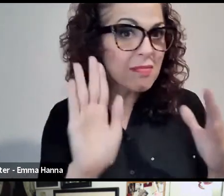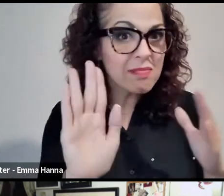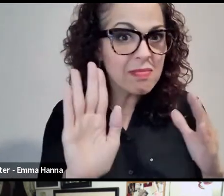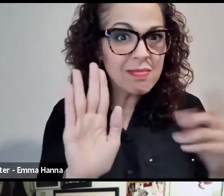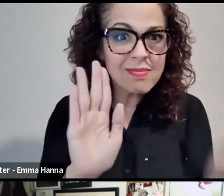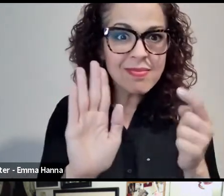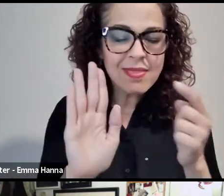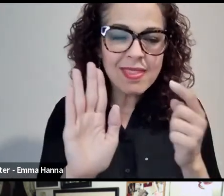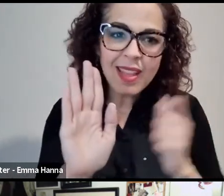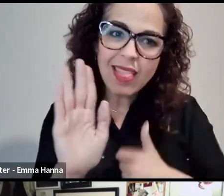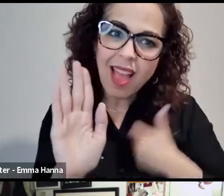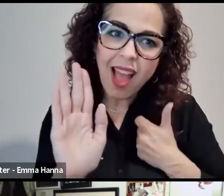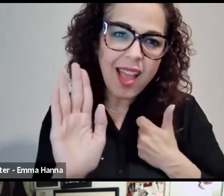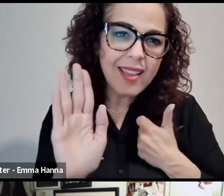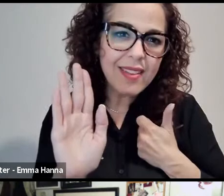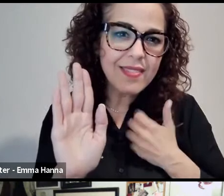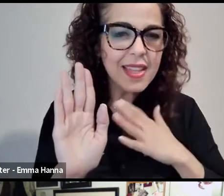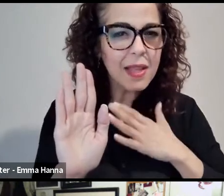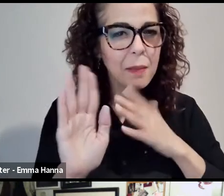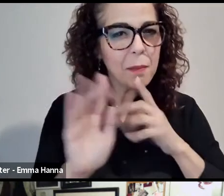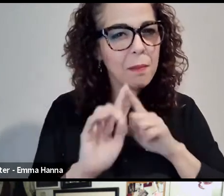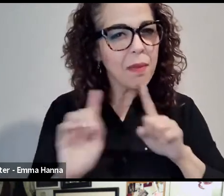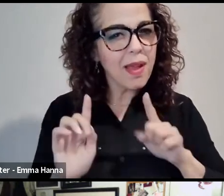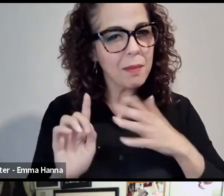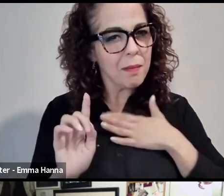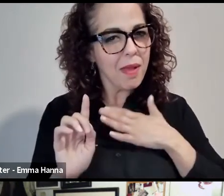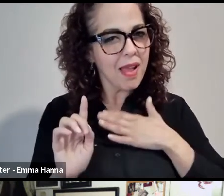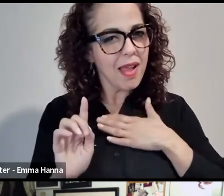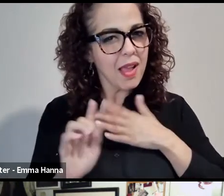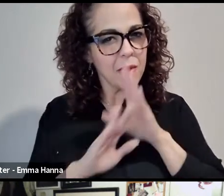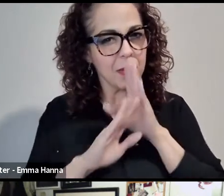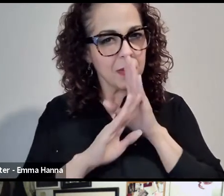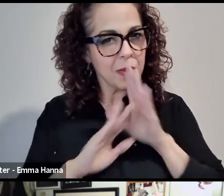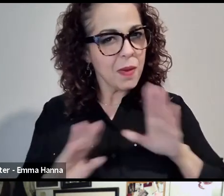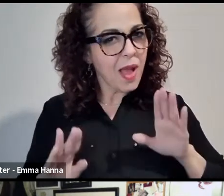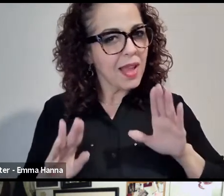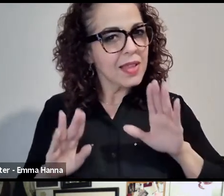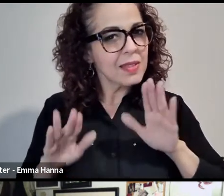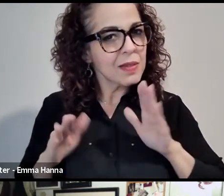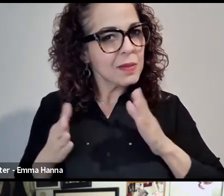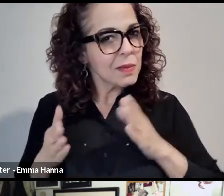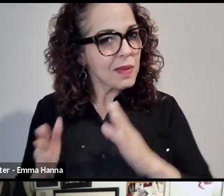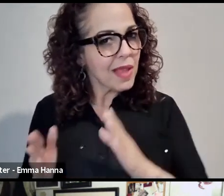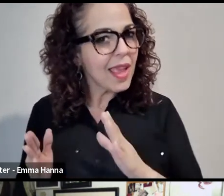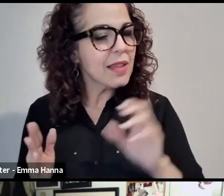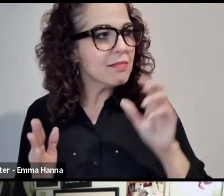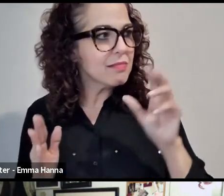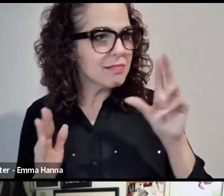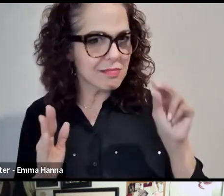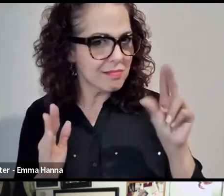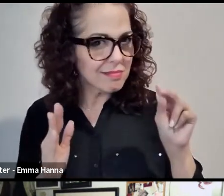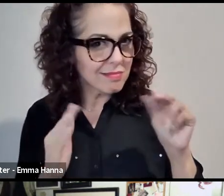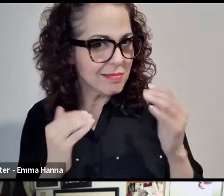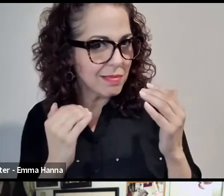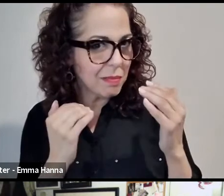in my own quiet way, just keeps saying, no, the boundary is where